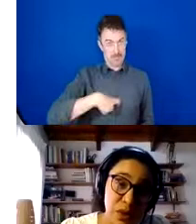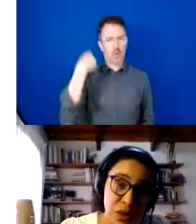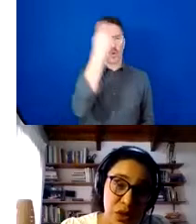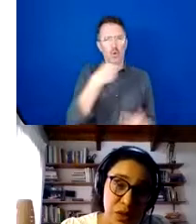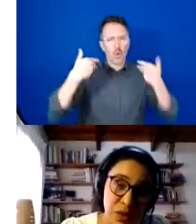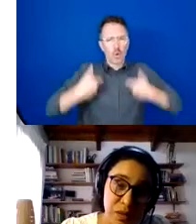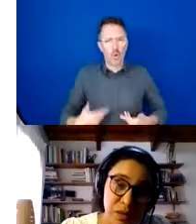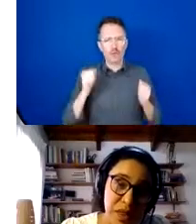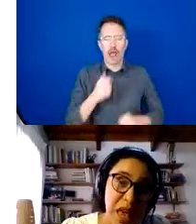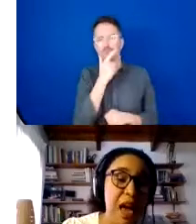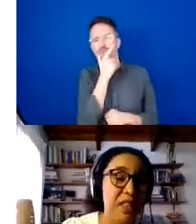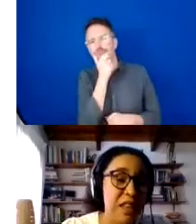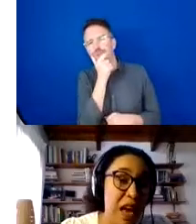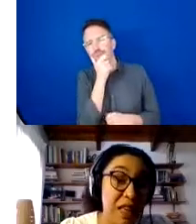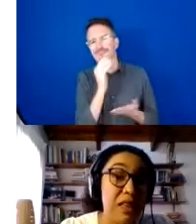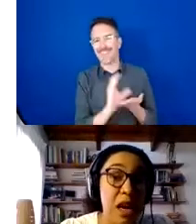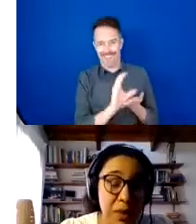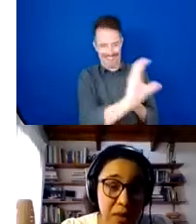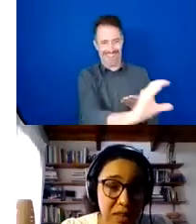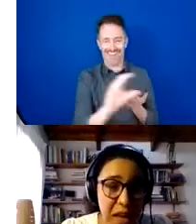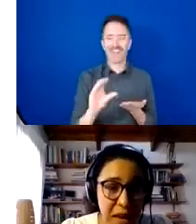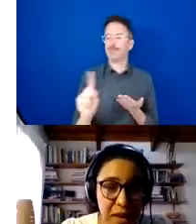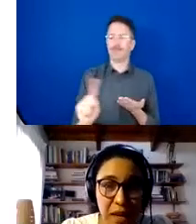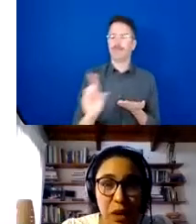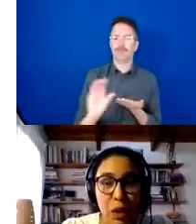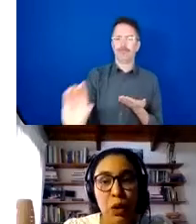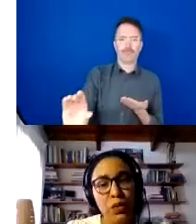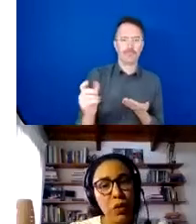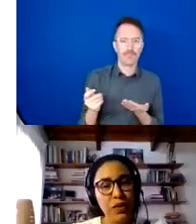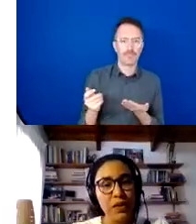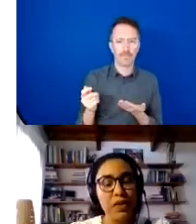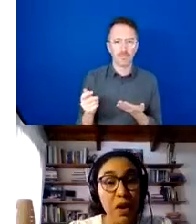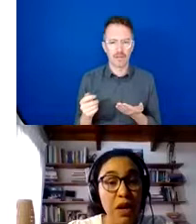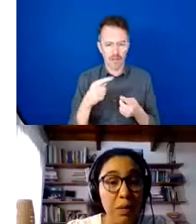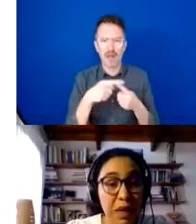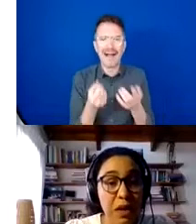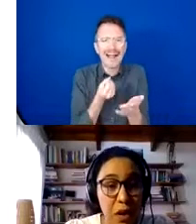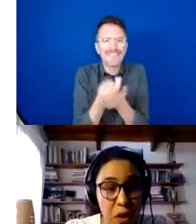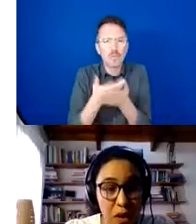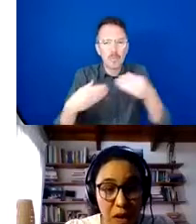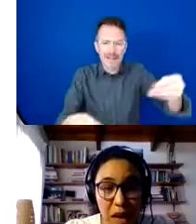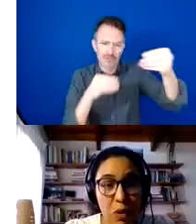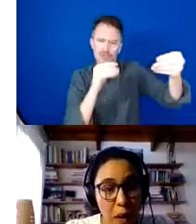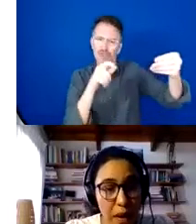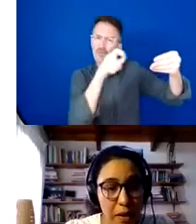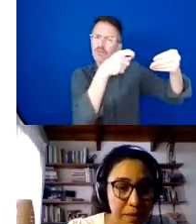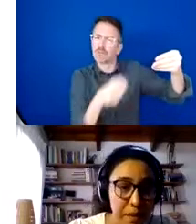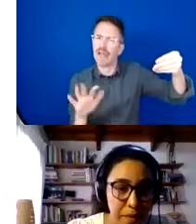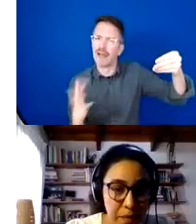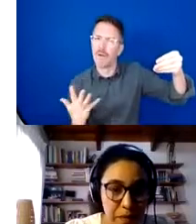those decisions? And in the opposite side, whose voices are not being heard and